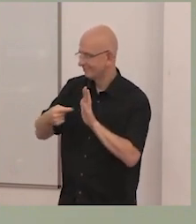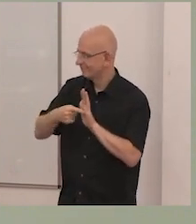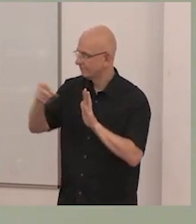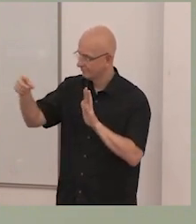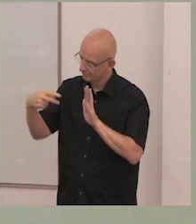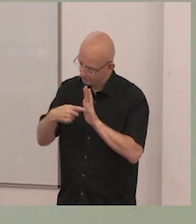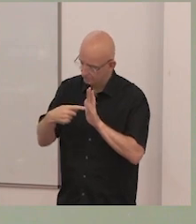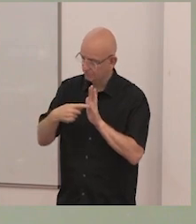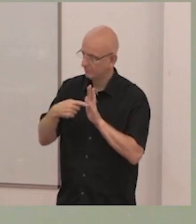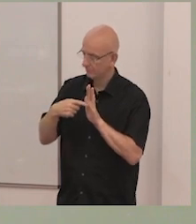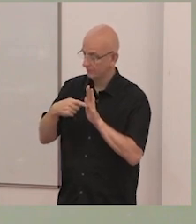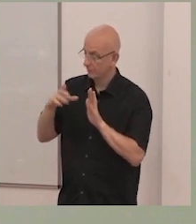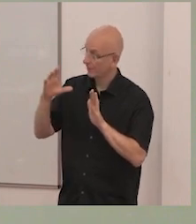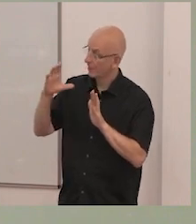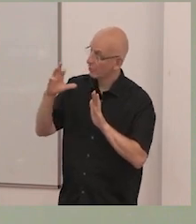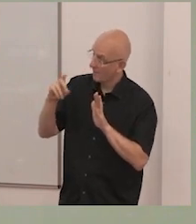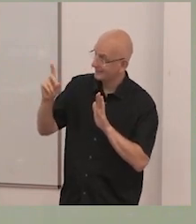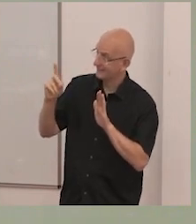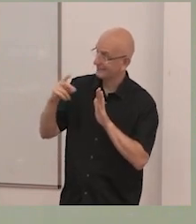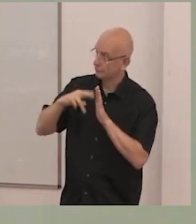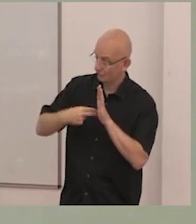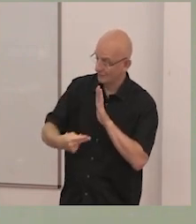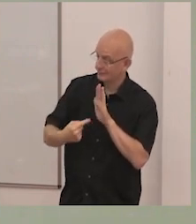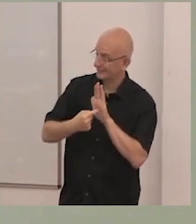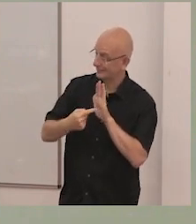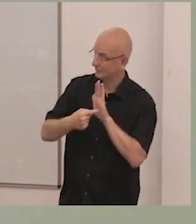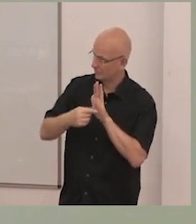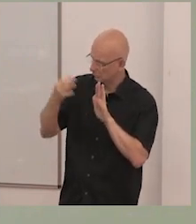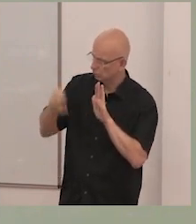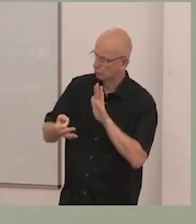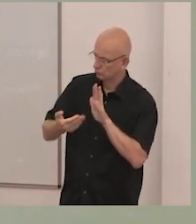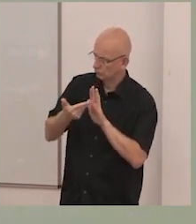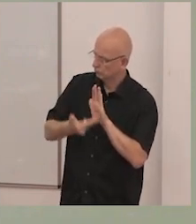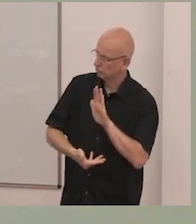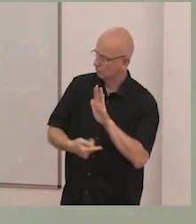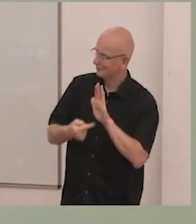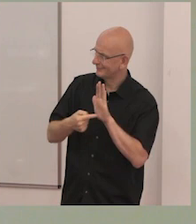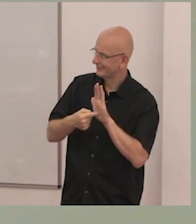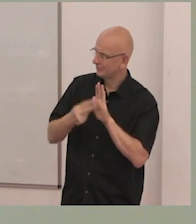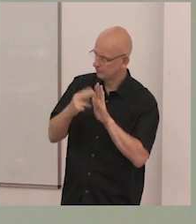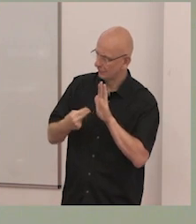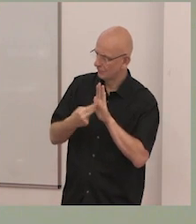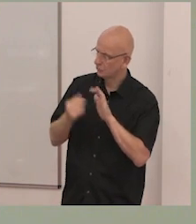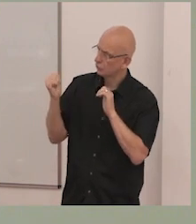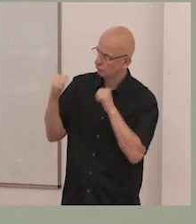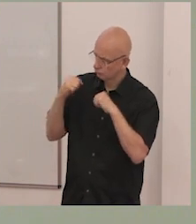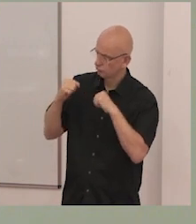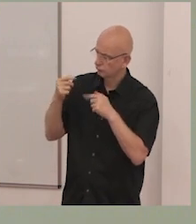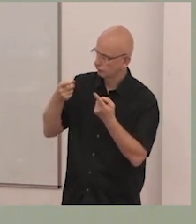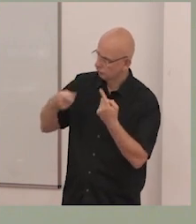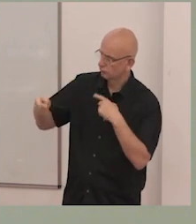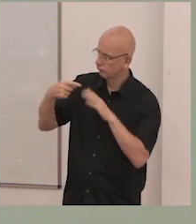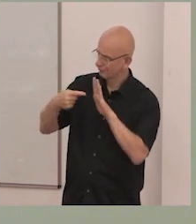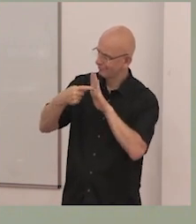course, is the convention which lifted the bar high as it should be. And